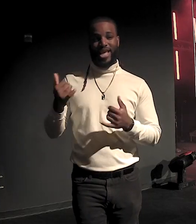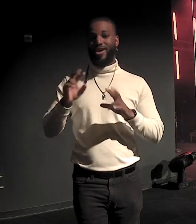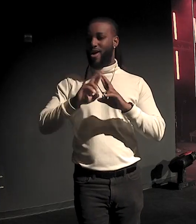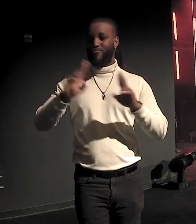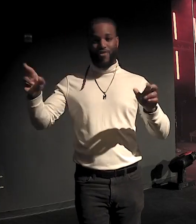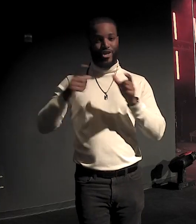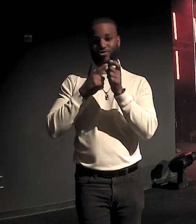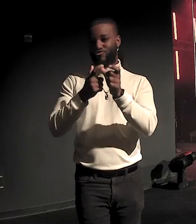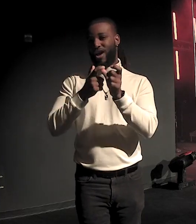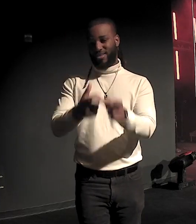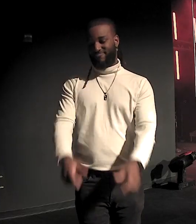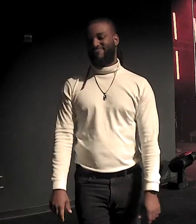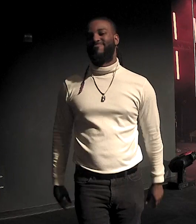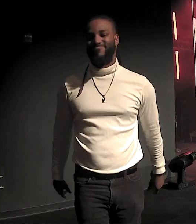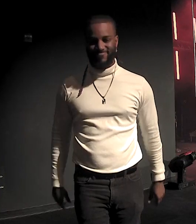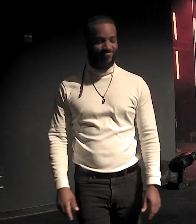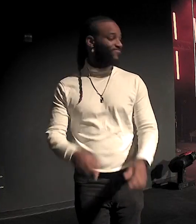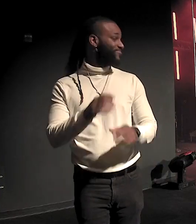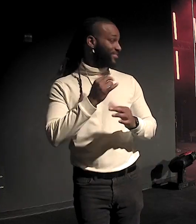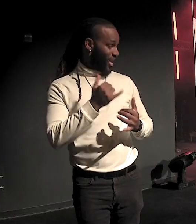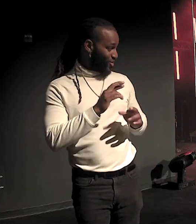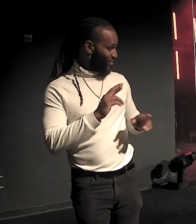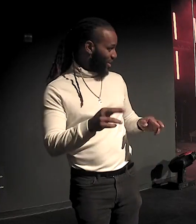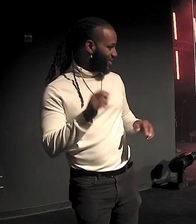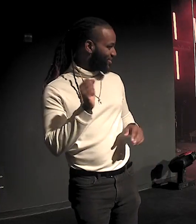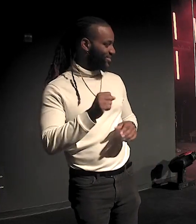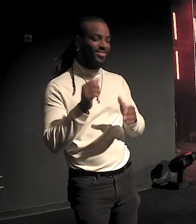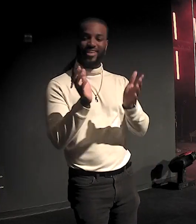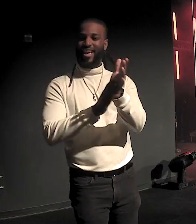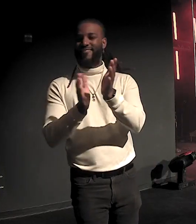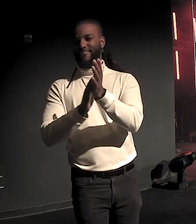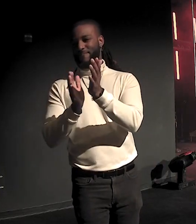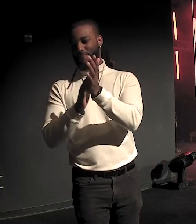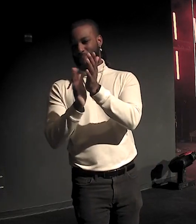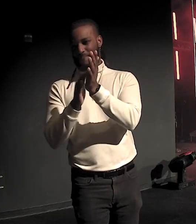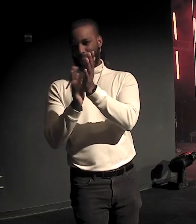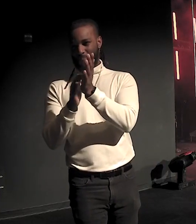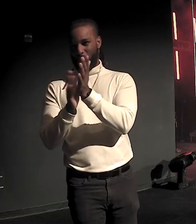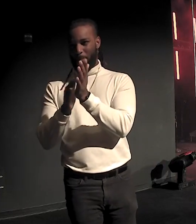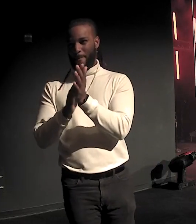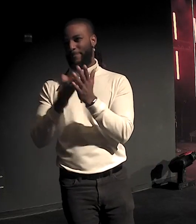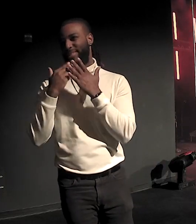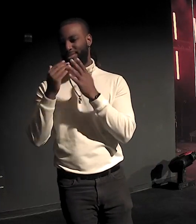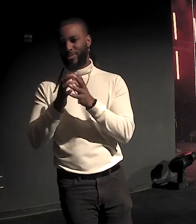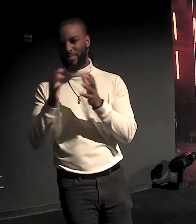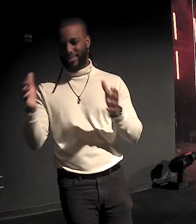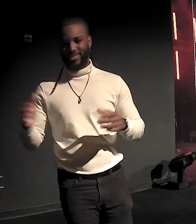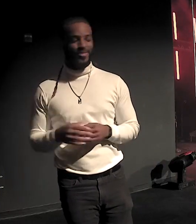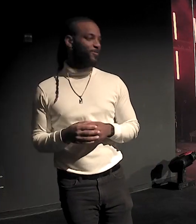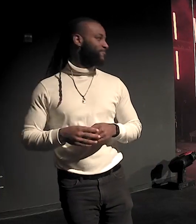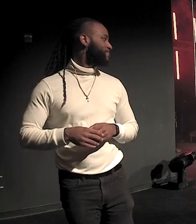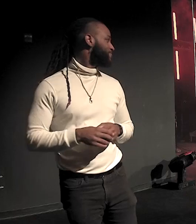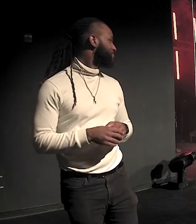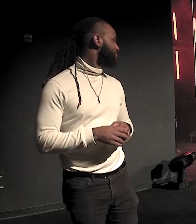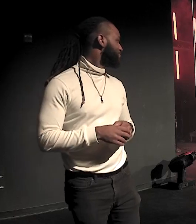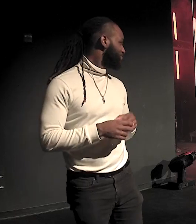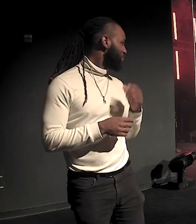run. Now you're ready to go in, huh? Yes, I am. Right, y'all, give it up for Margaret. Thank you so much.